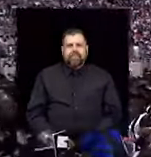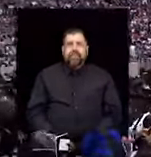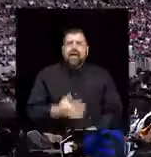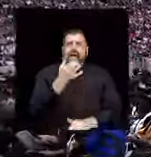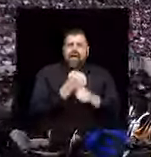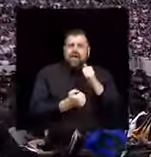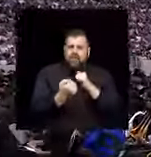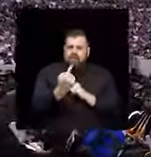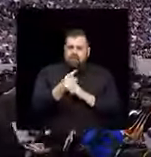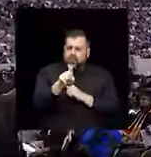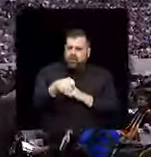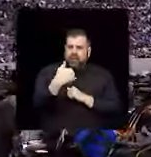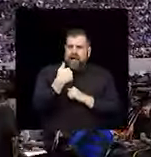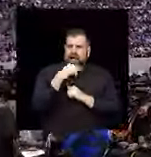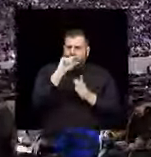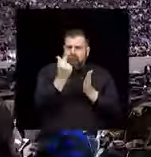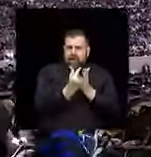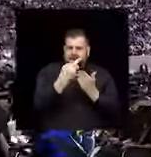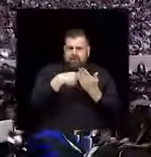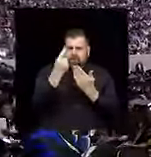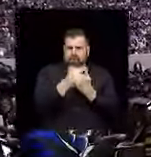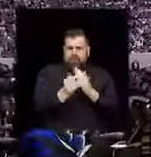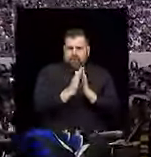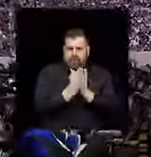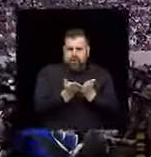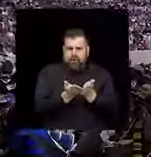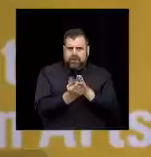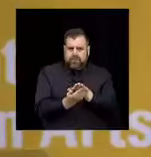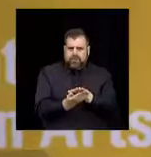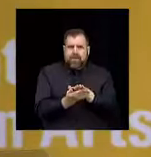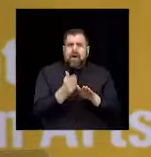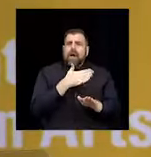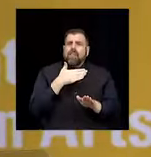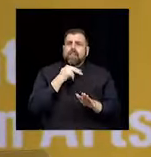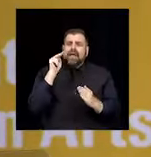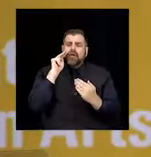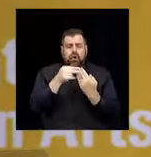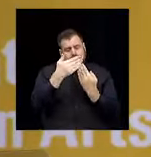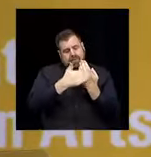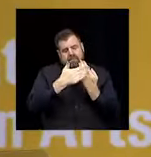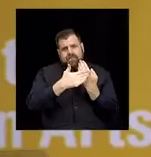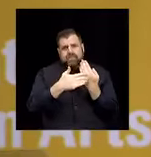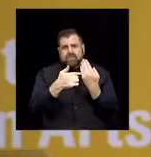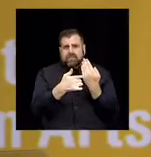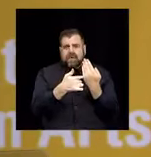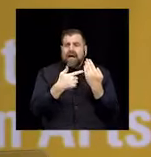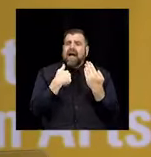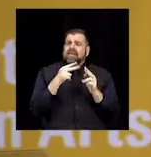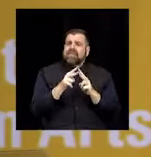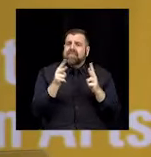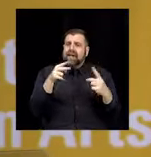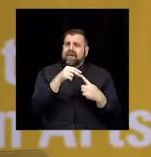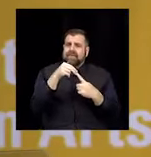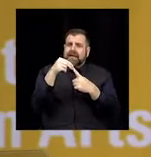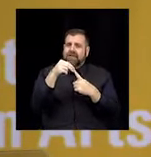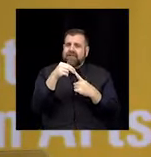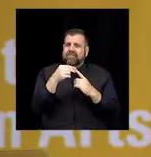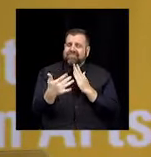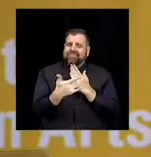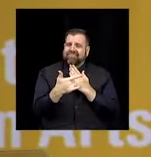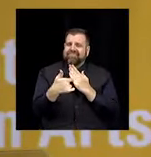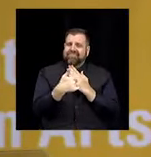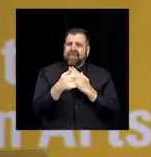Everyone should have a commencement program. Please take a look at the cover. It has a very special touch that